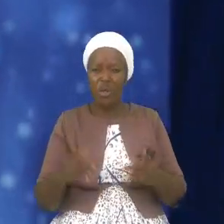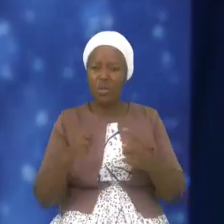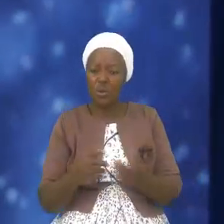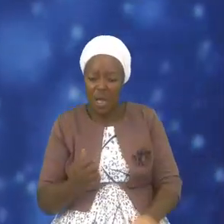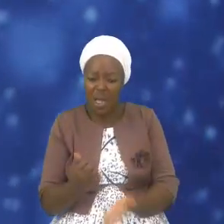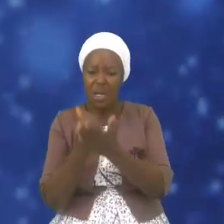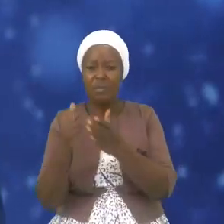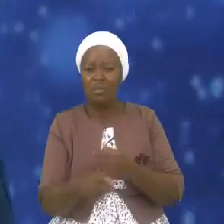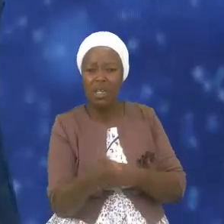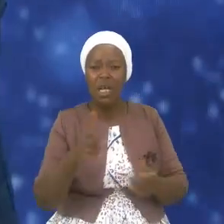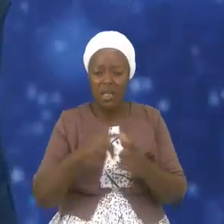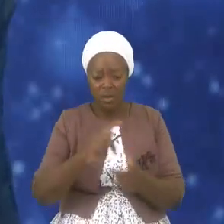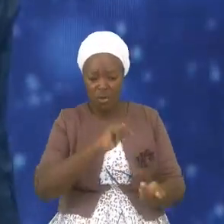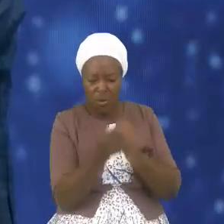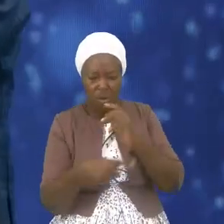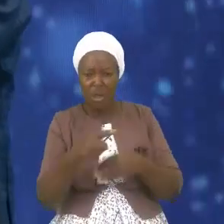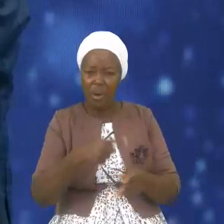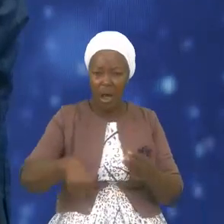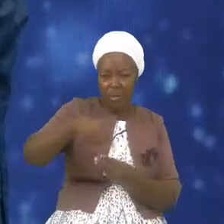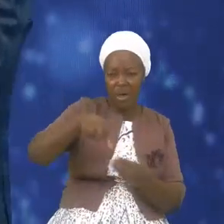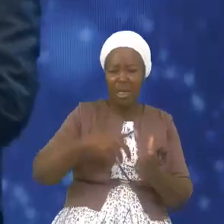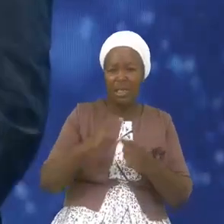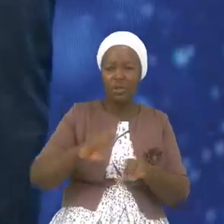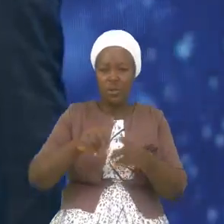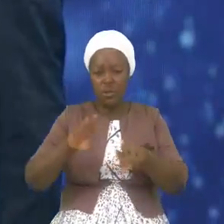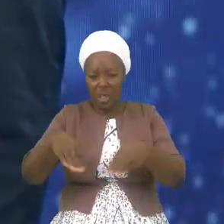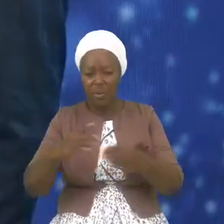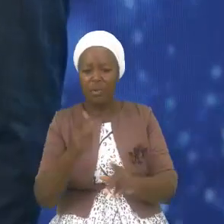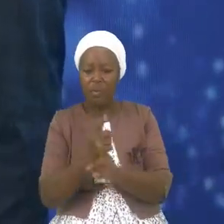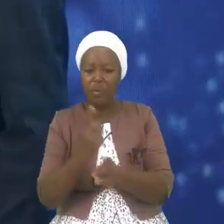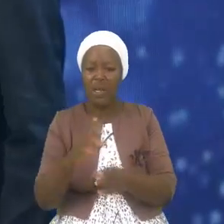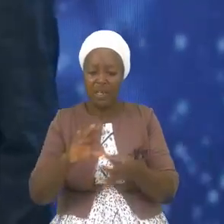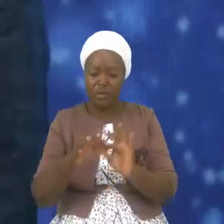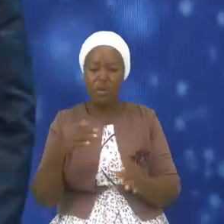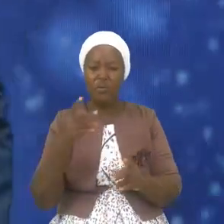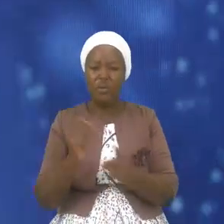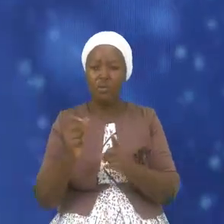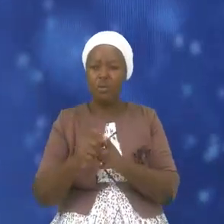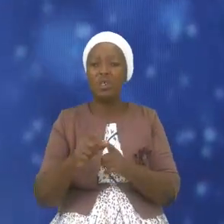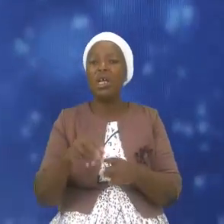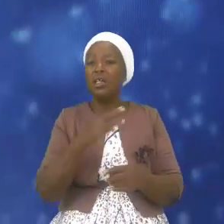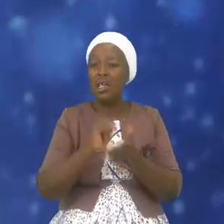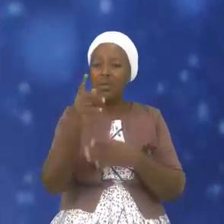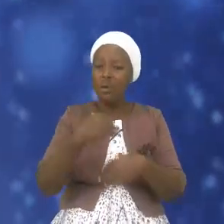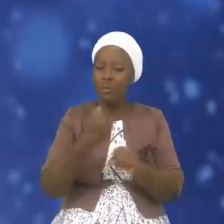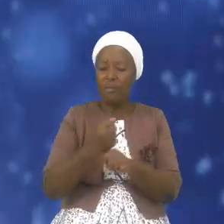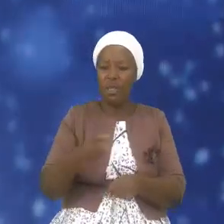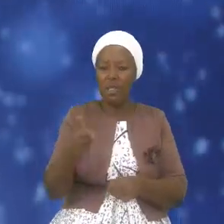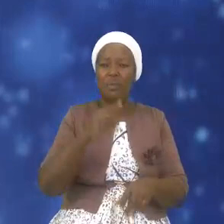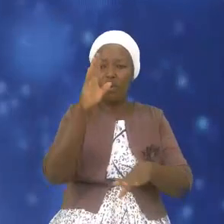the proper interpretation of the word that will make them call on the God of heaven and have